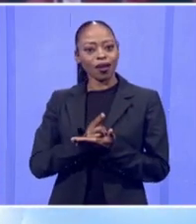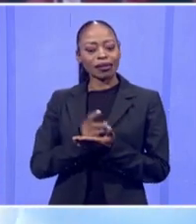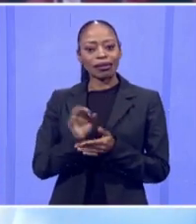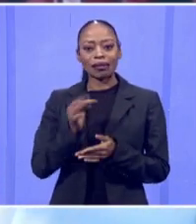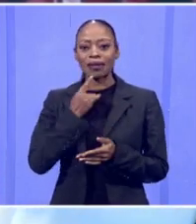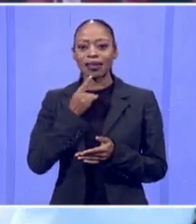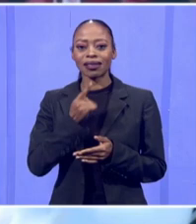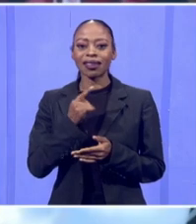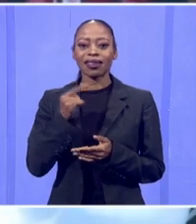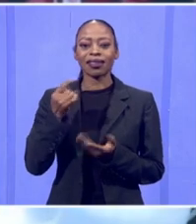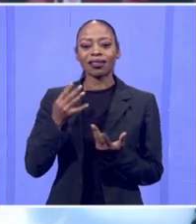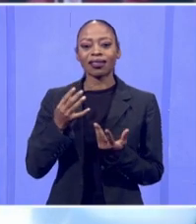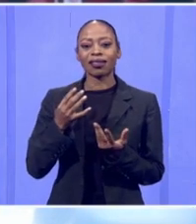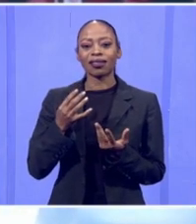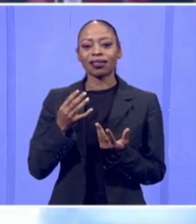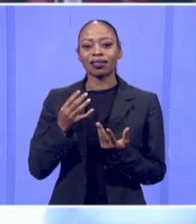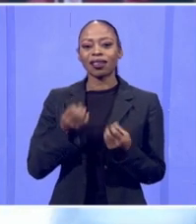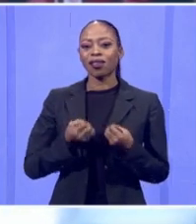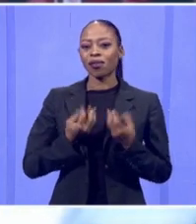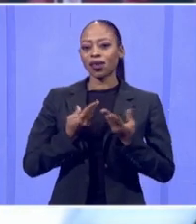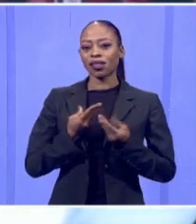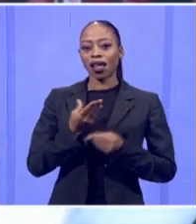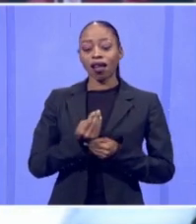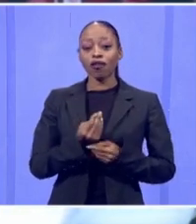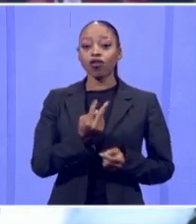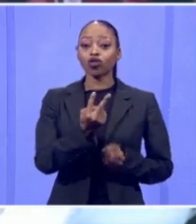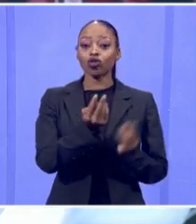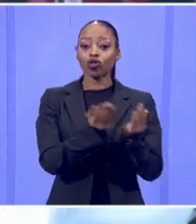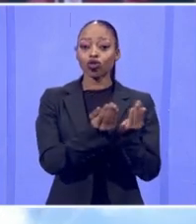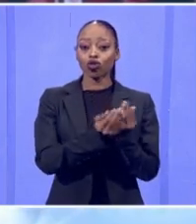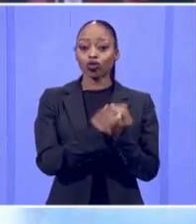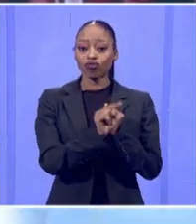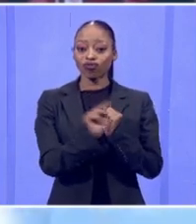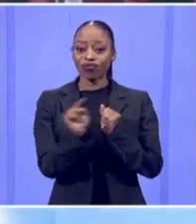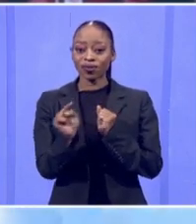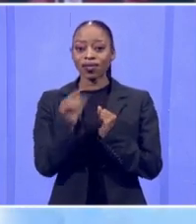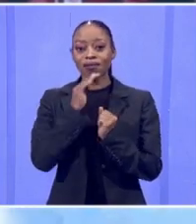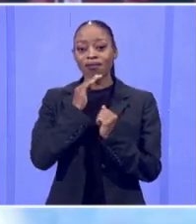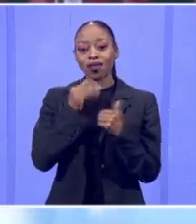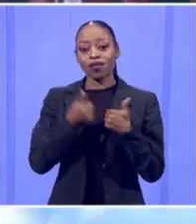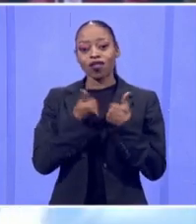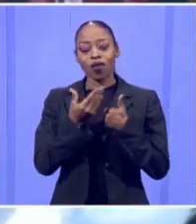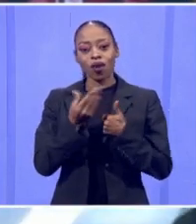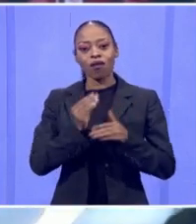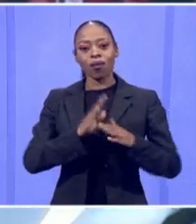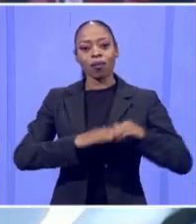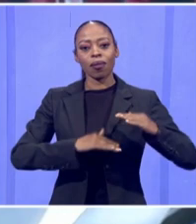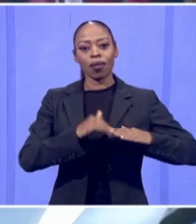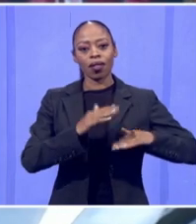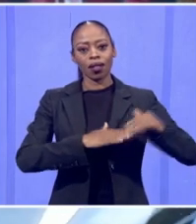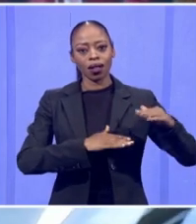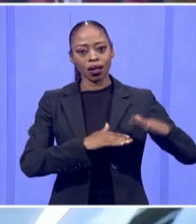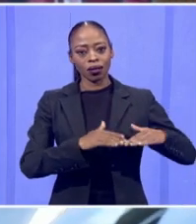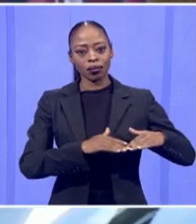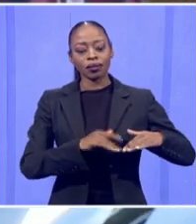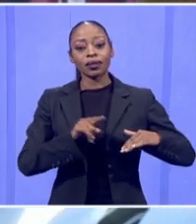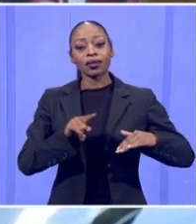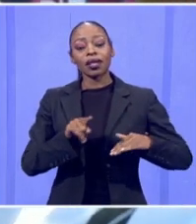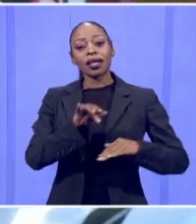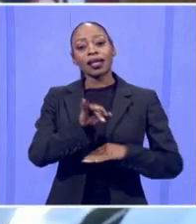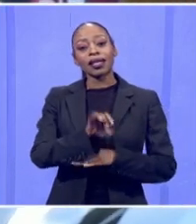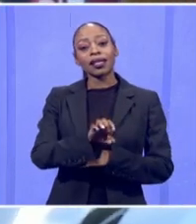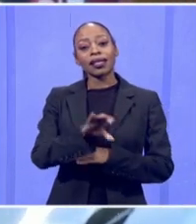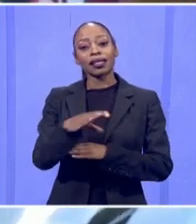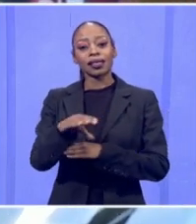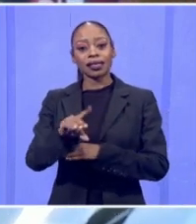I have an impression, but what just the two schools confirms our ongoing challenges with infrastructure. We've taken ECD,